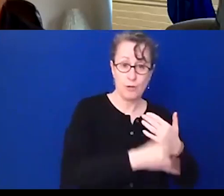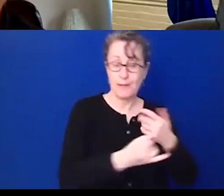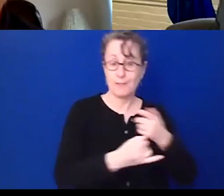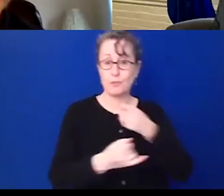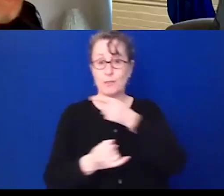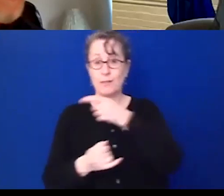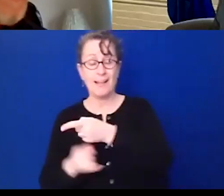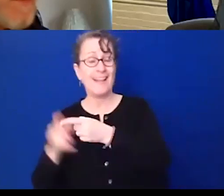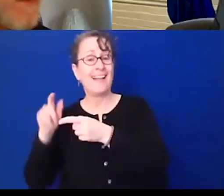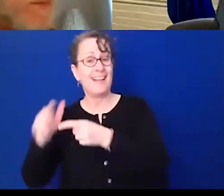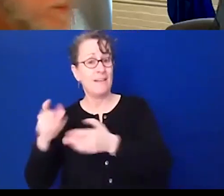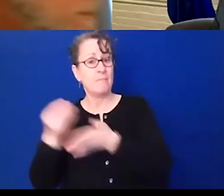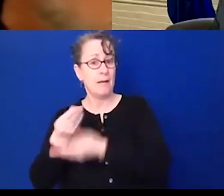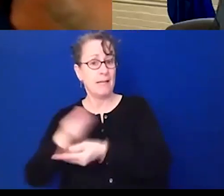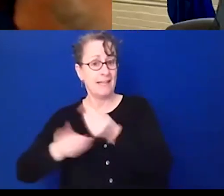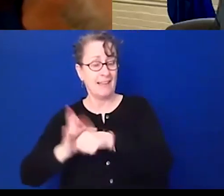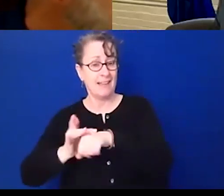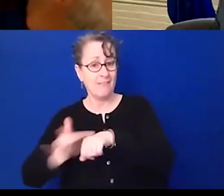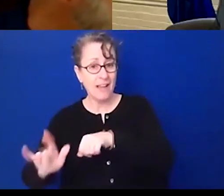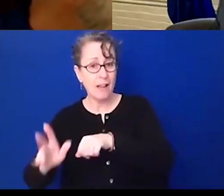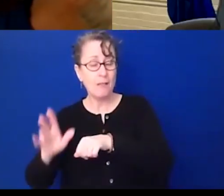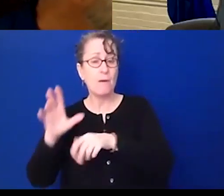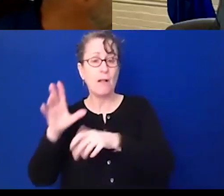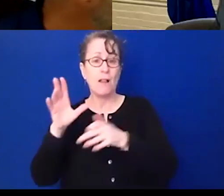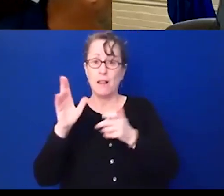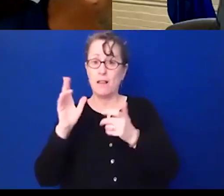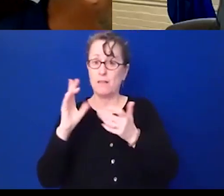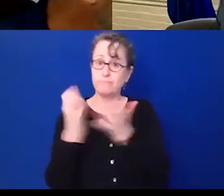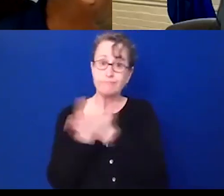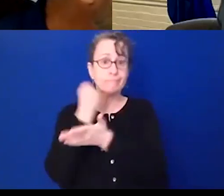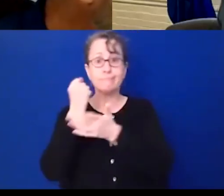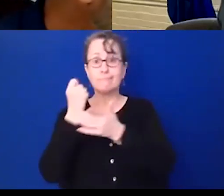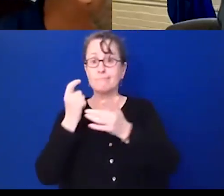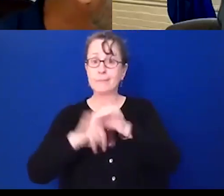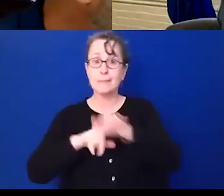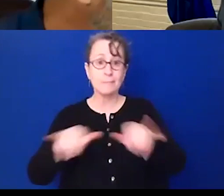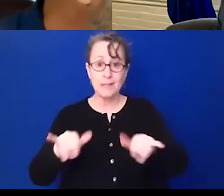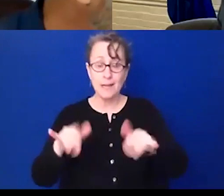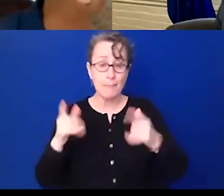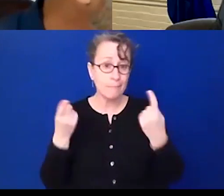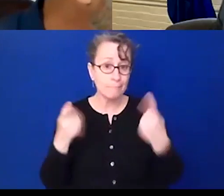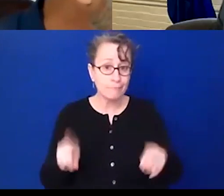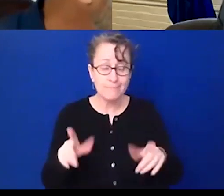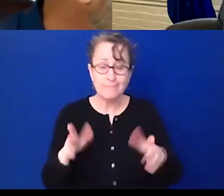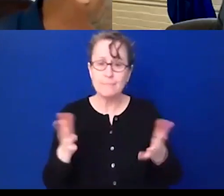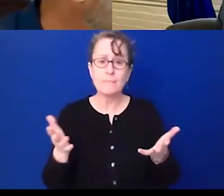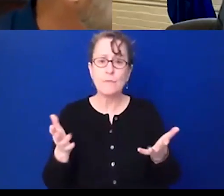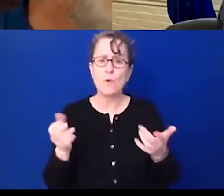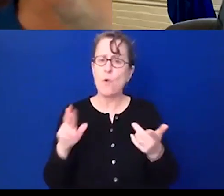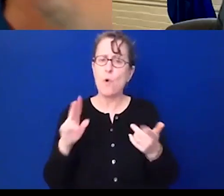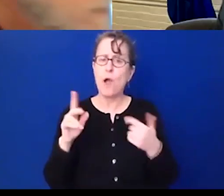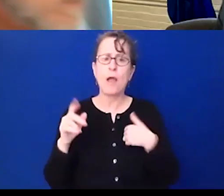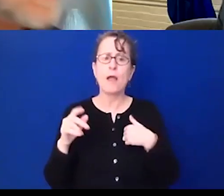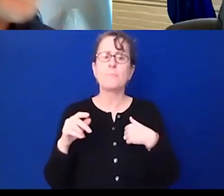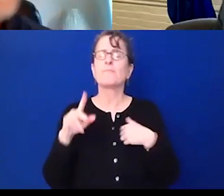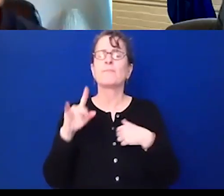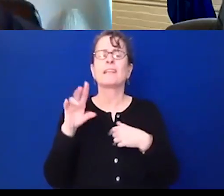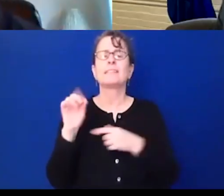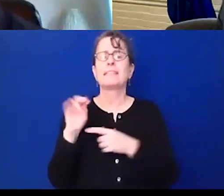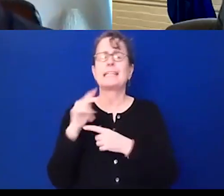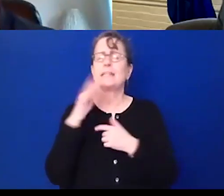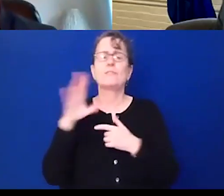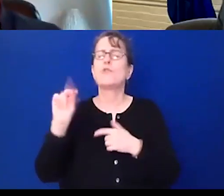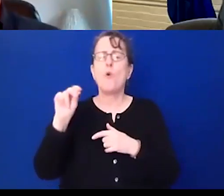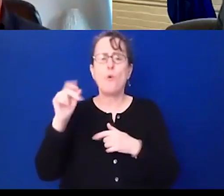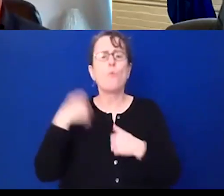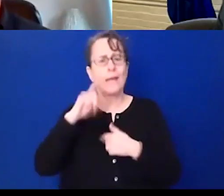or is because we do that, have to get a lot of work done before the bridge. Yeah, we were anticipating the construction and we had